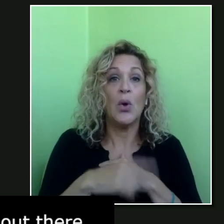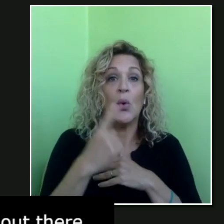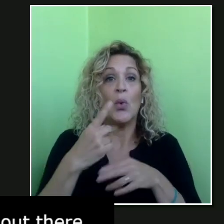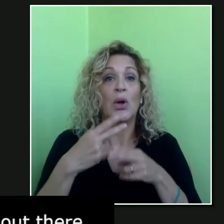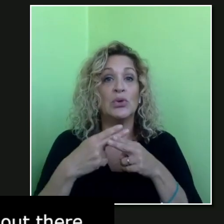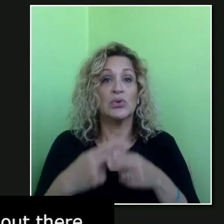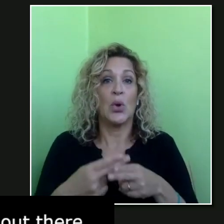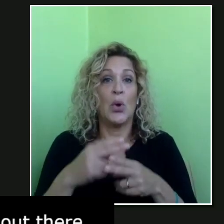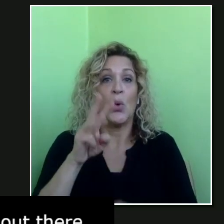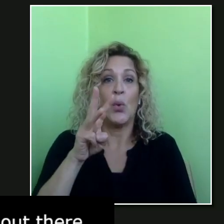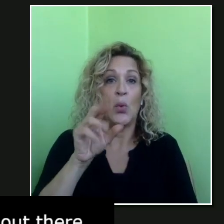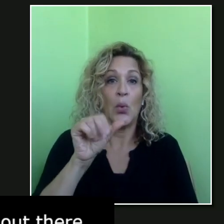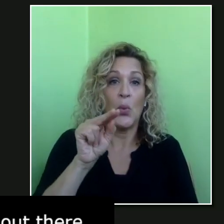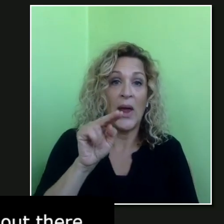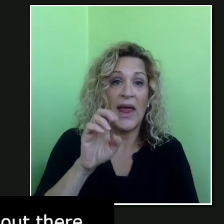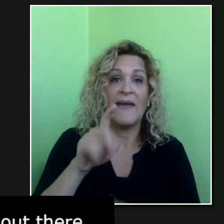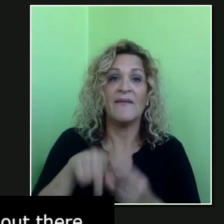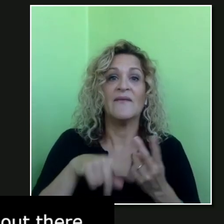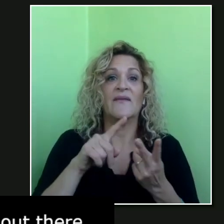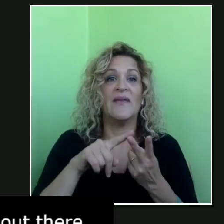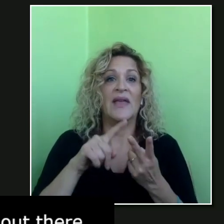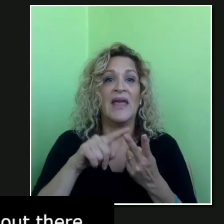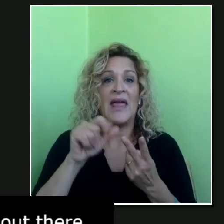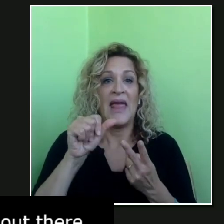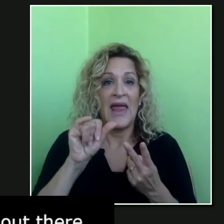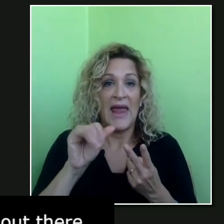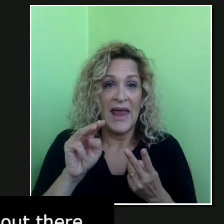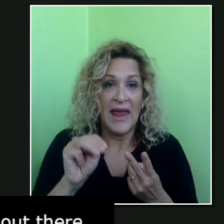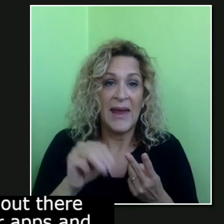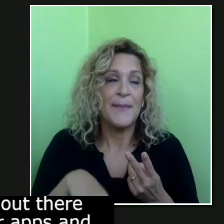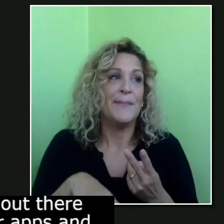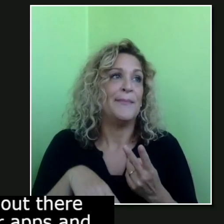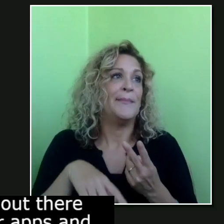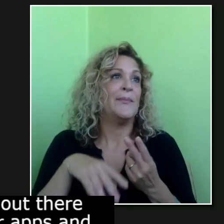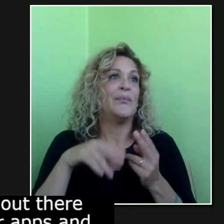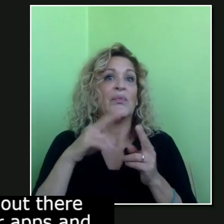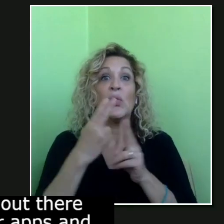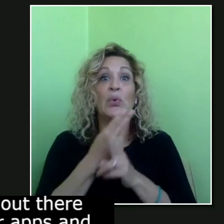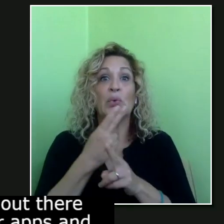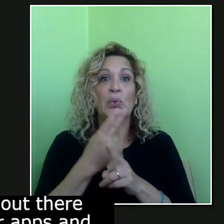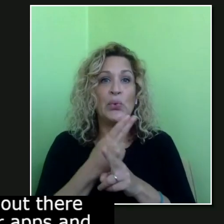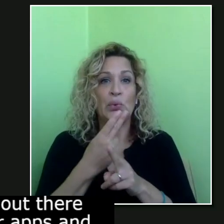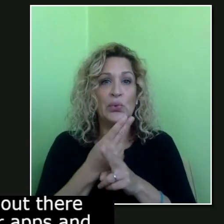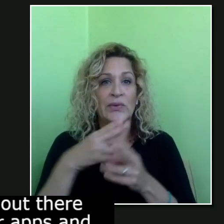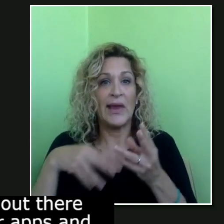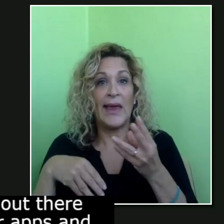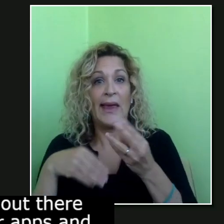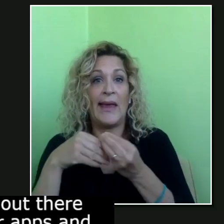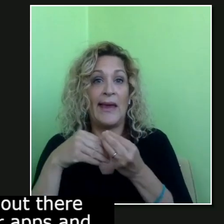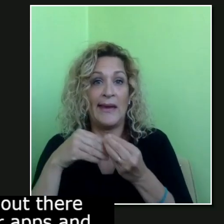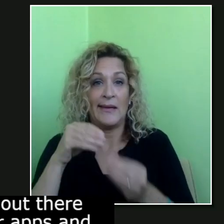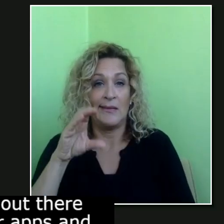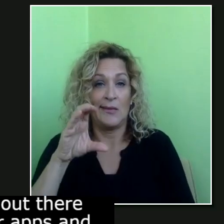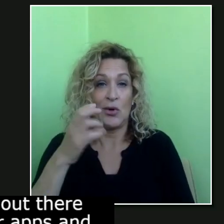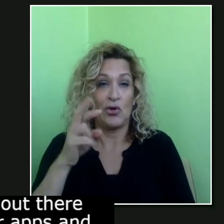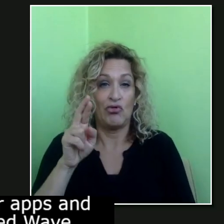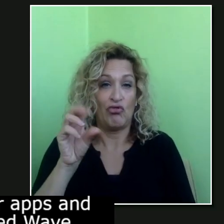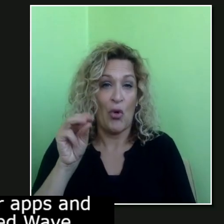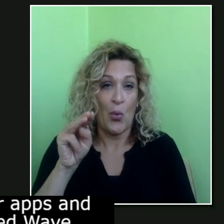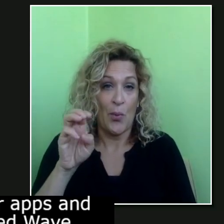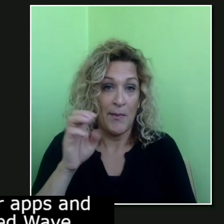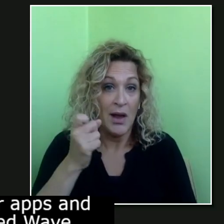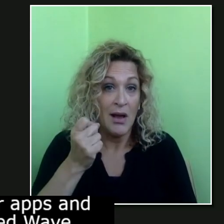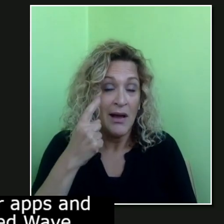another is called AIM. A lot of these can be used as Chrome extensions. I'm not endorsing any one of them, but they all have their